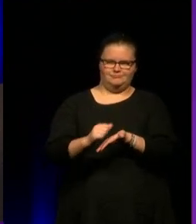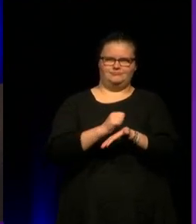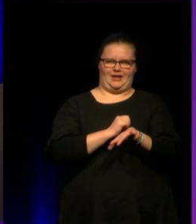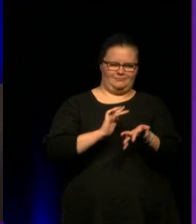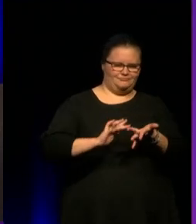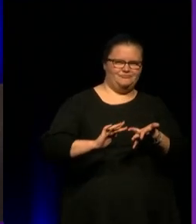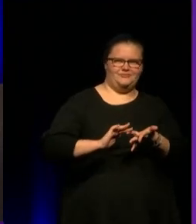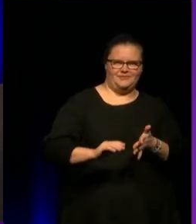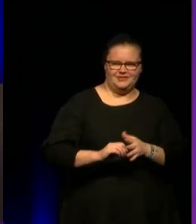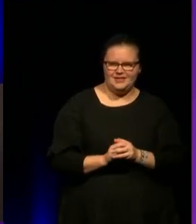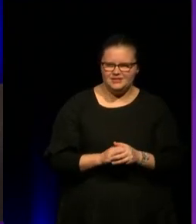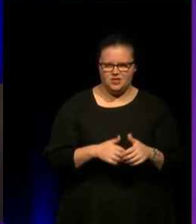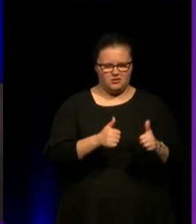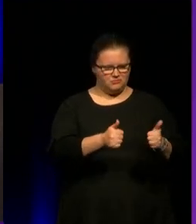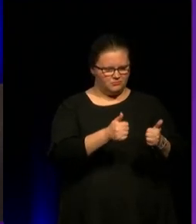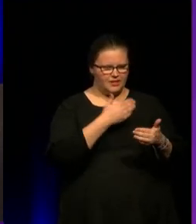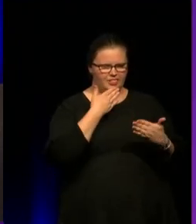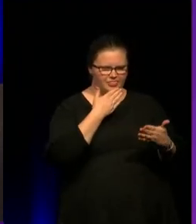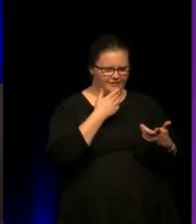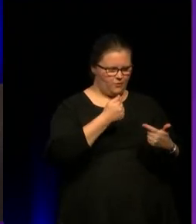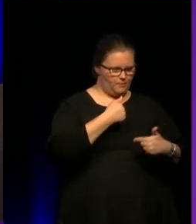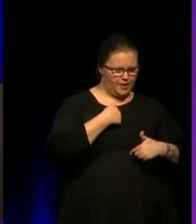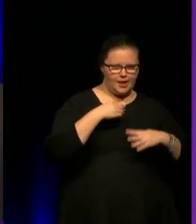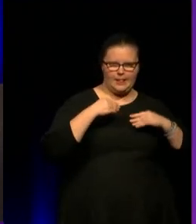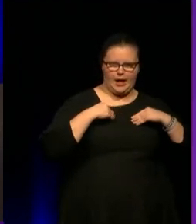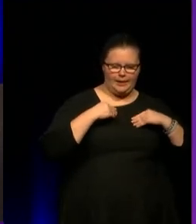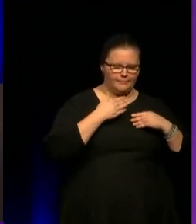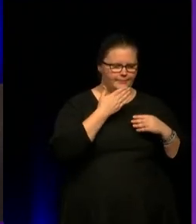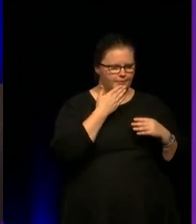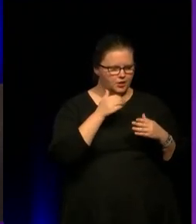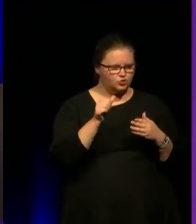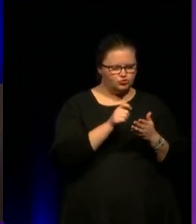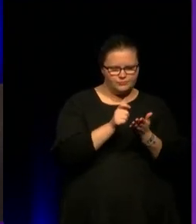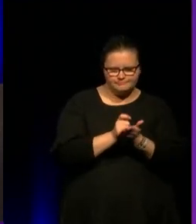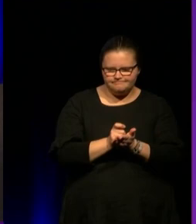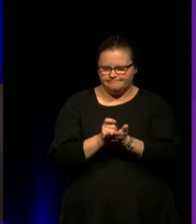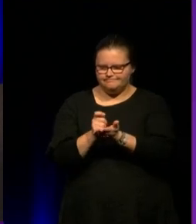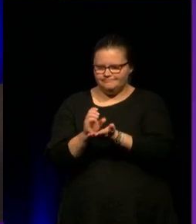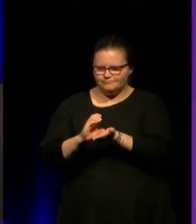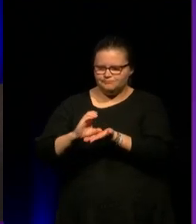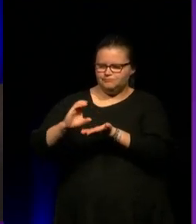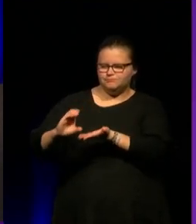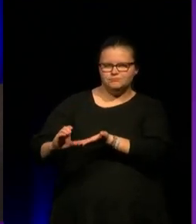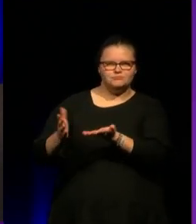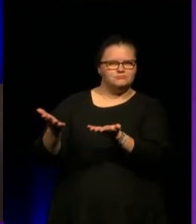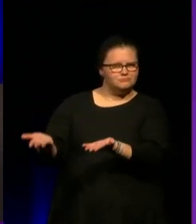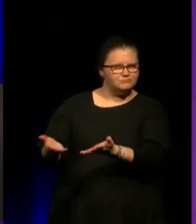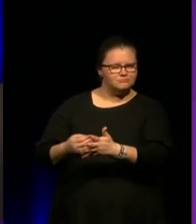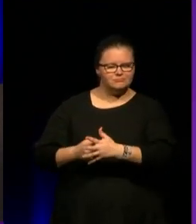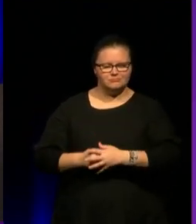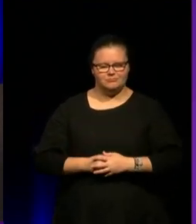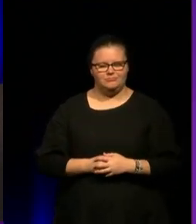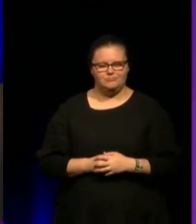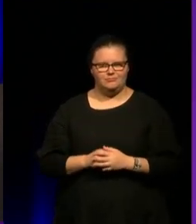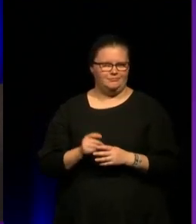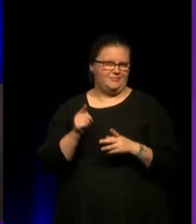thing by the company and they've done the right thing by me, and we need to give them line of sight to be able to realise that as investors.